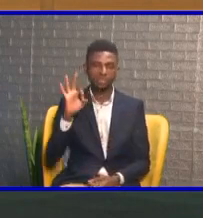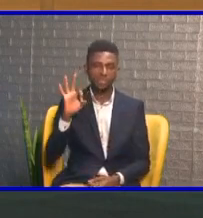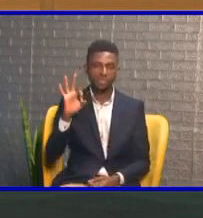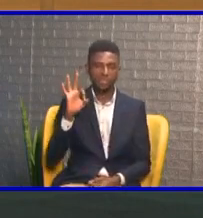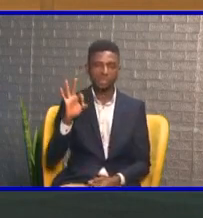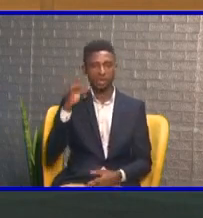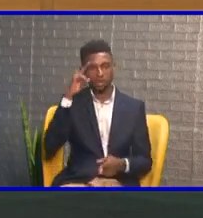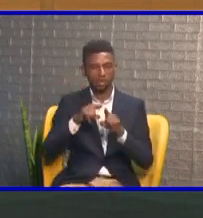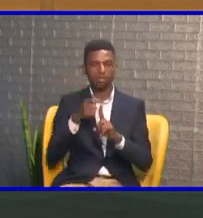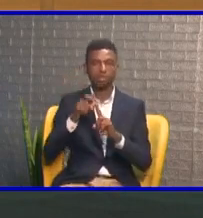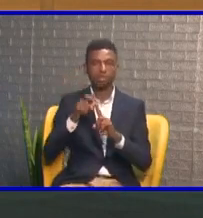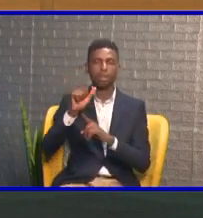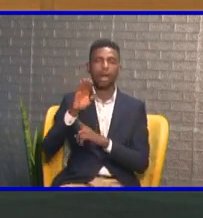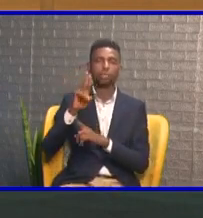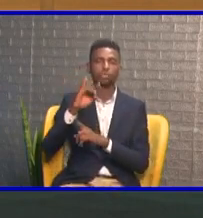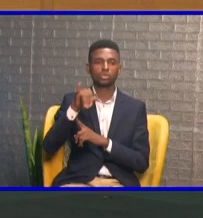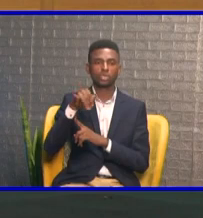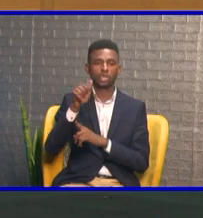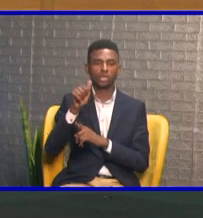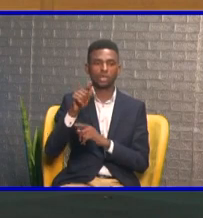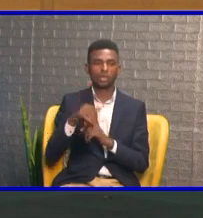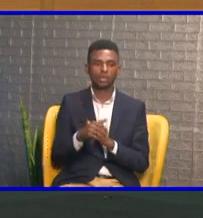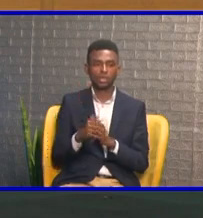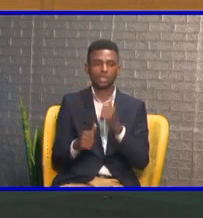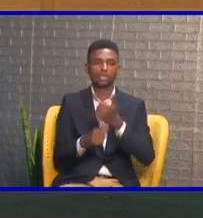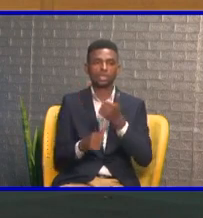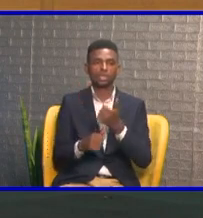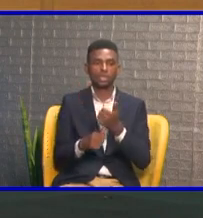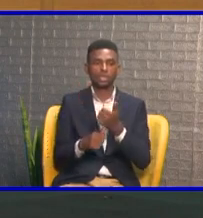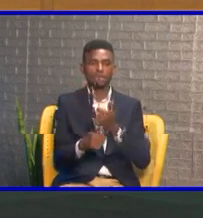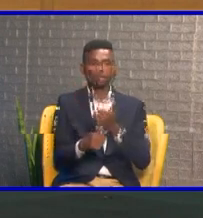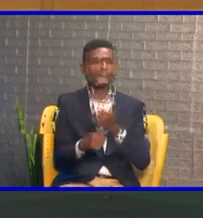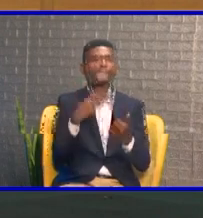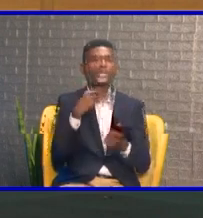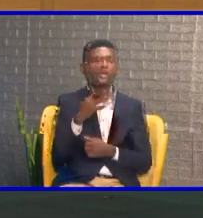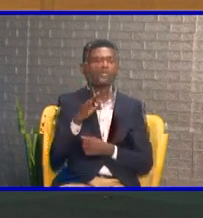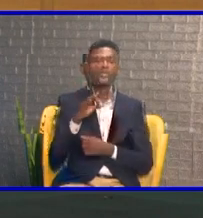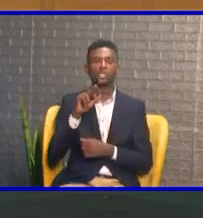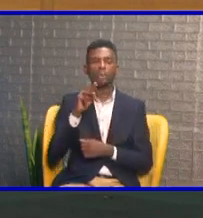from Abuja, senior pastor of Summit Bible Church,